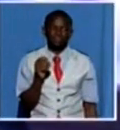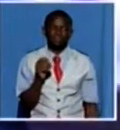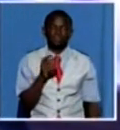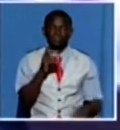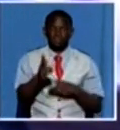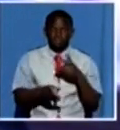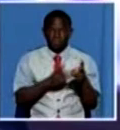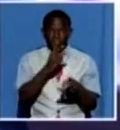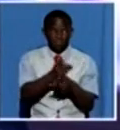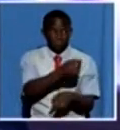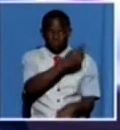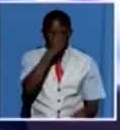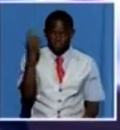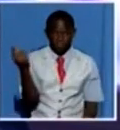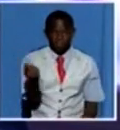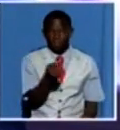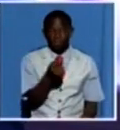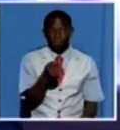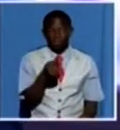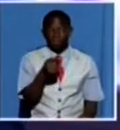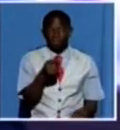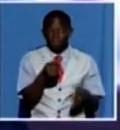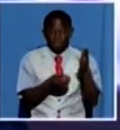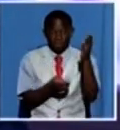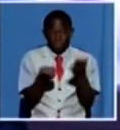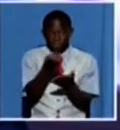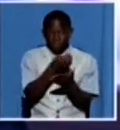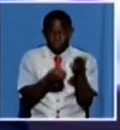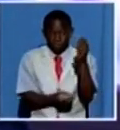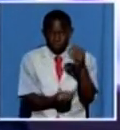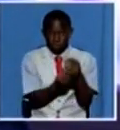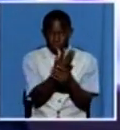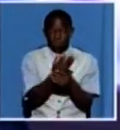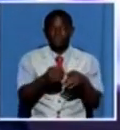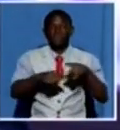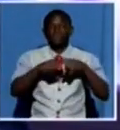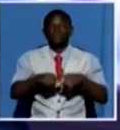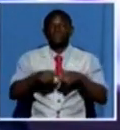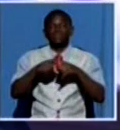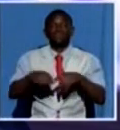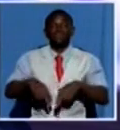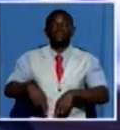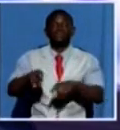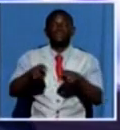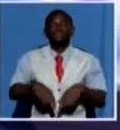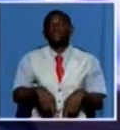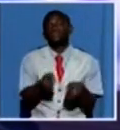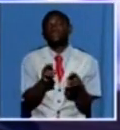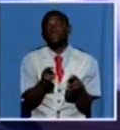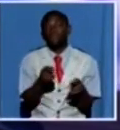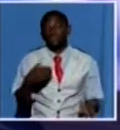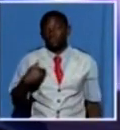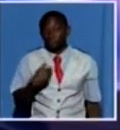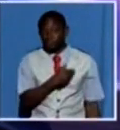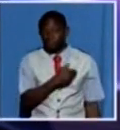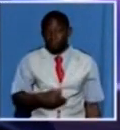classified as a catalyst or a precursor for economic growth. Our friends in China, they say you build a road, you